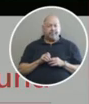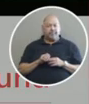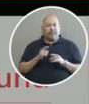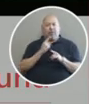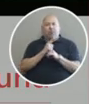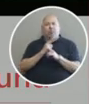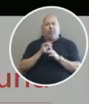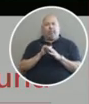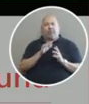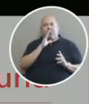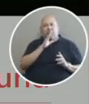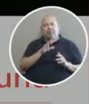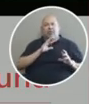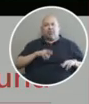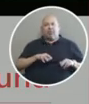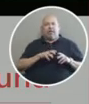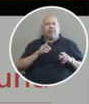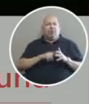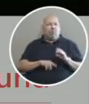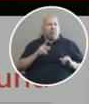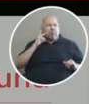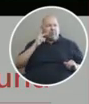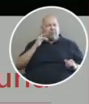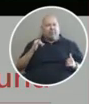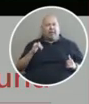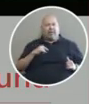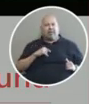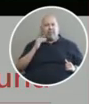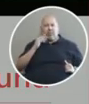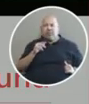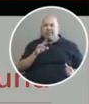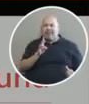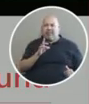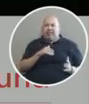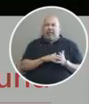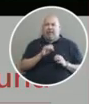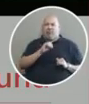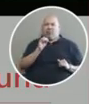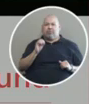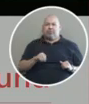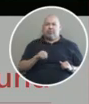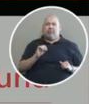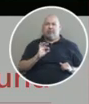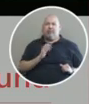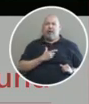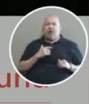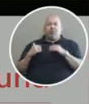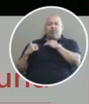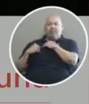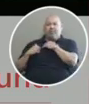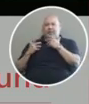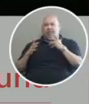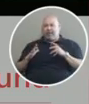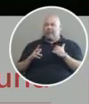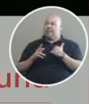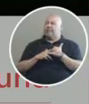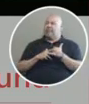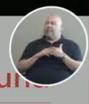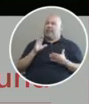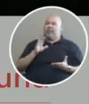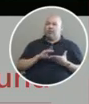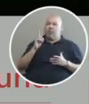correct. That's in direct response to a lot of what we're seeing. We're seeing that close to 79% of our respondents have sales under $1